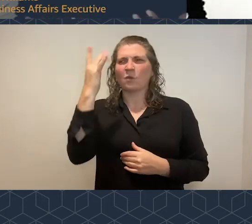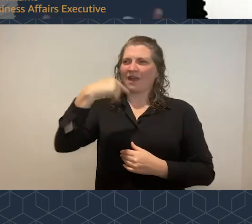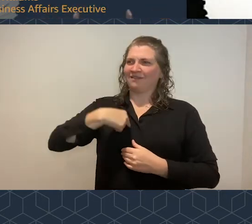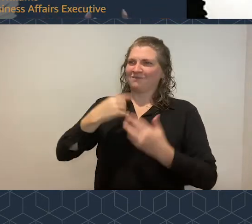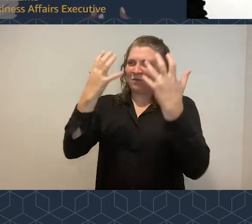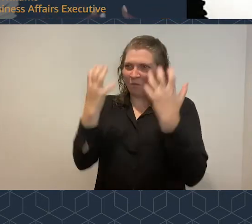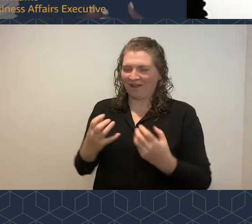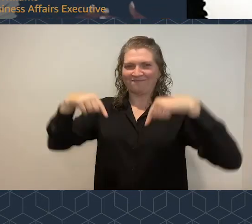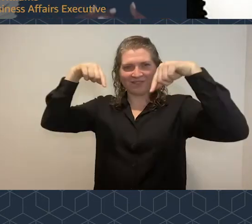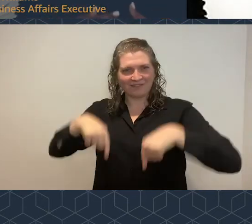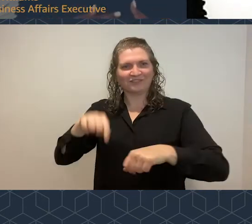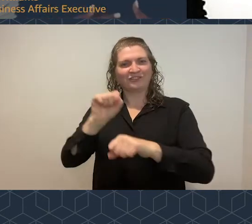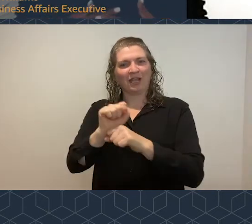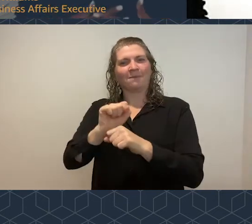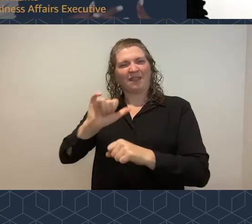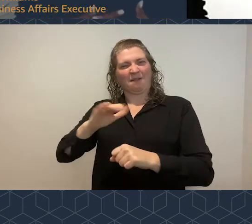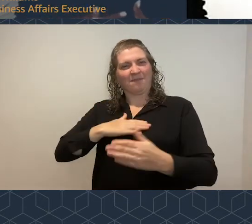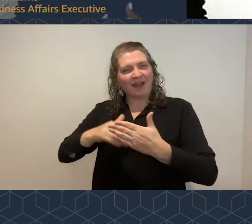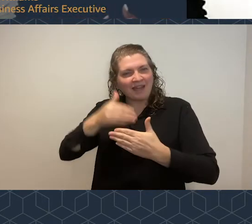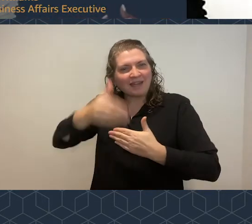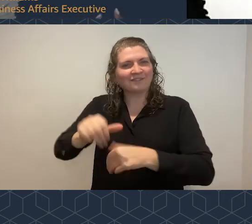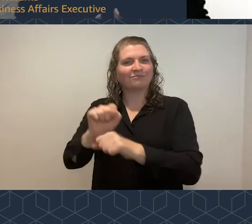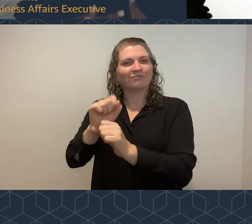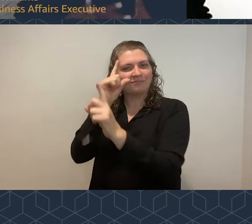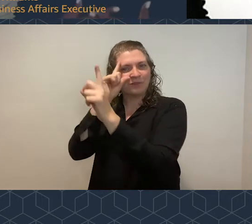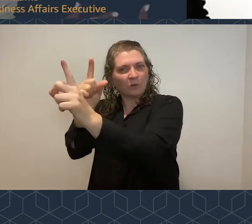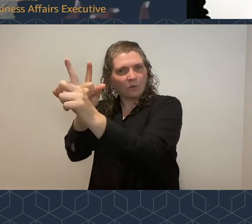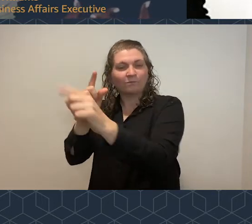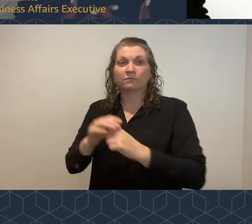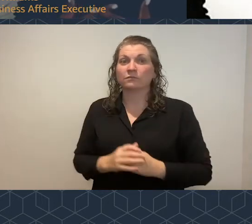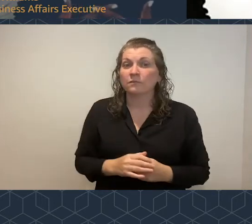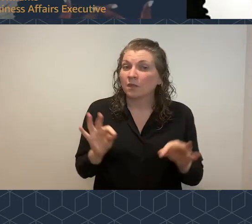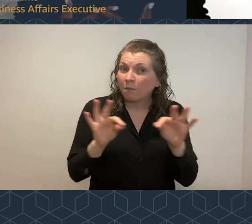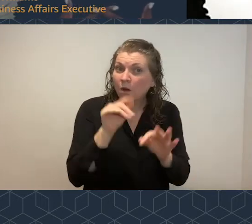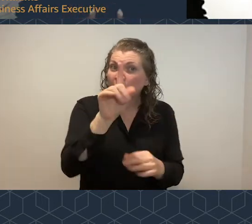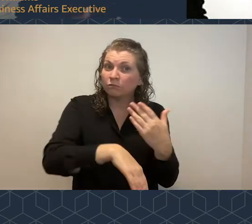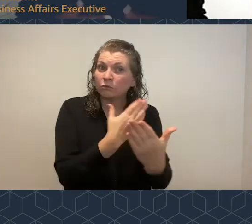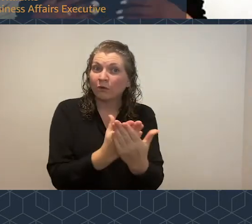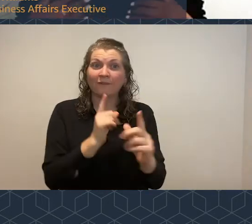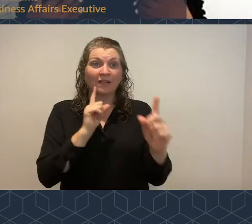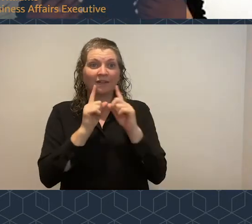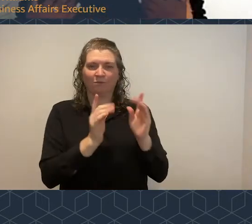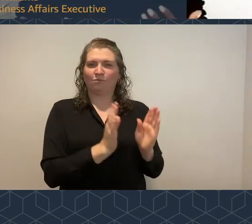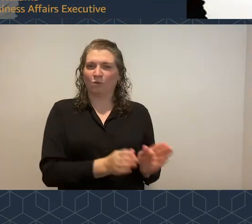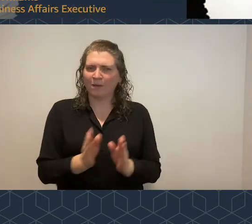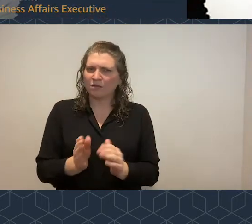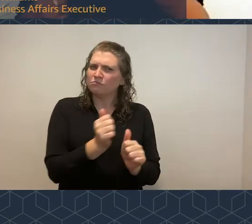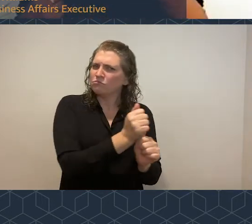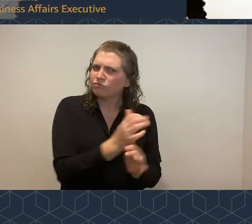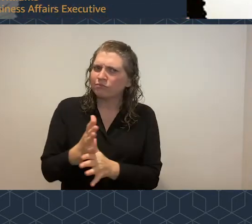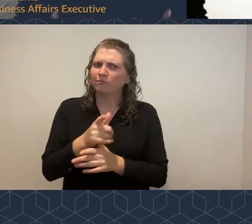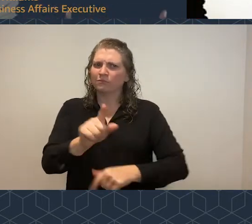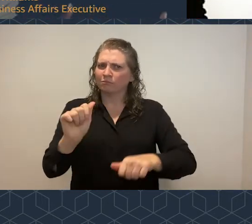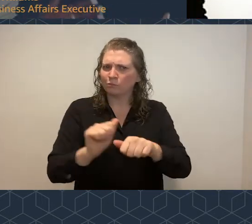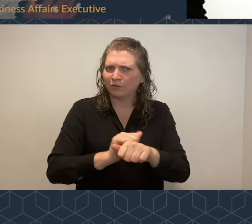of communicating during the interview process, just as how you align to that. So really the other important part of this is